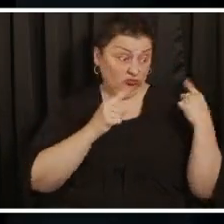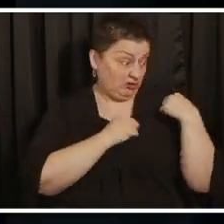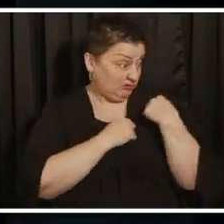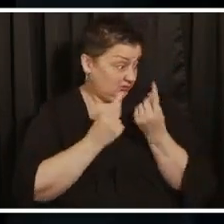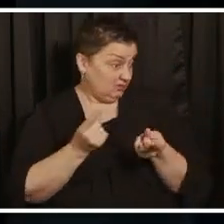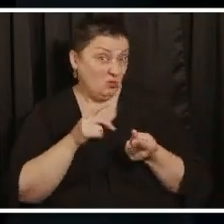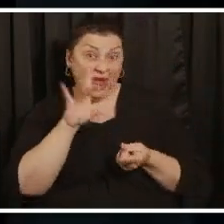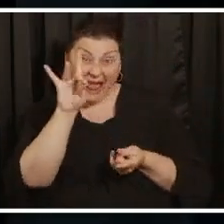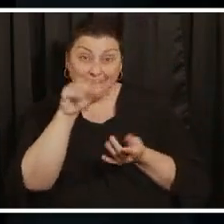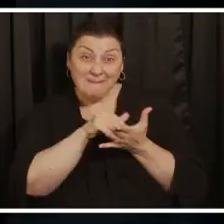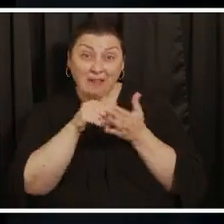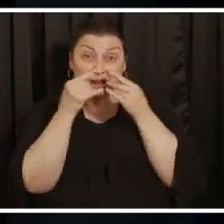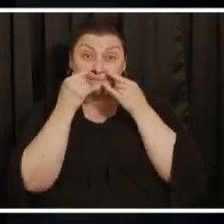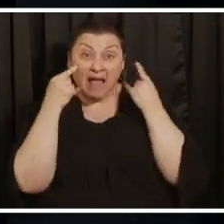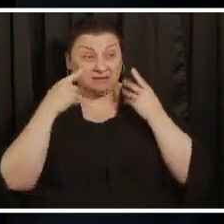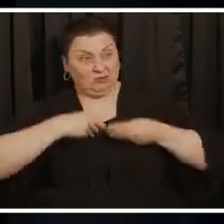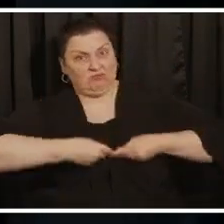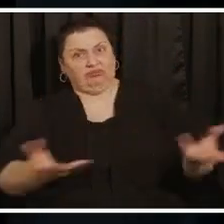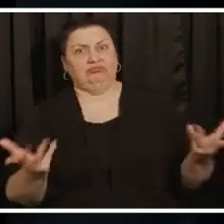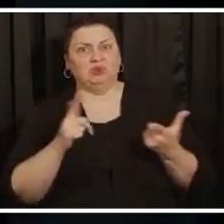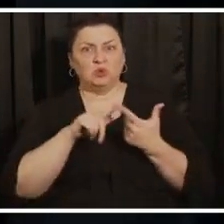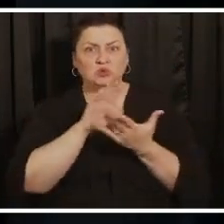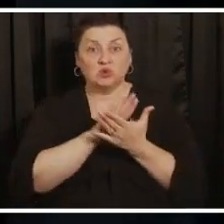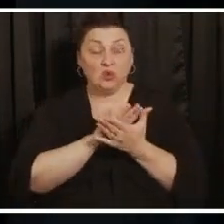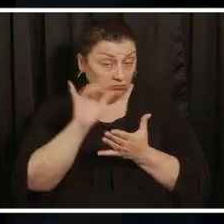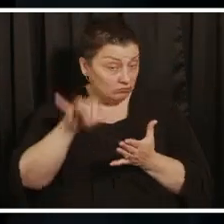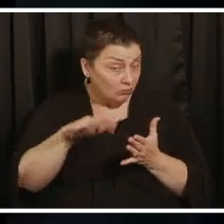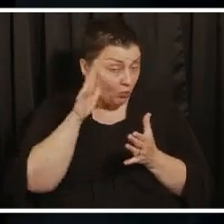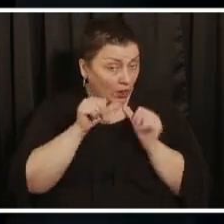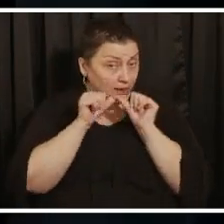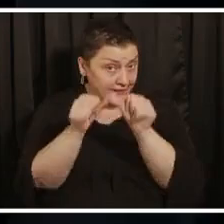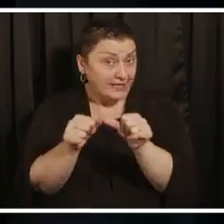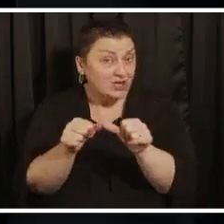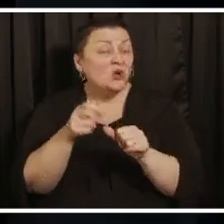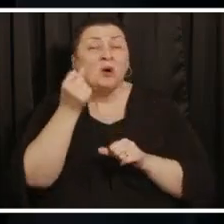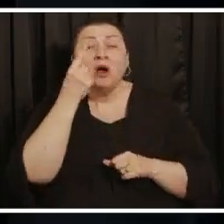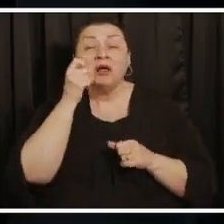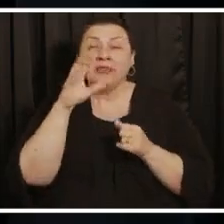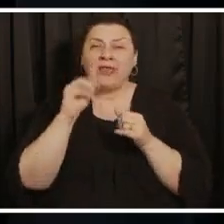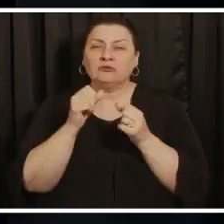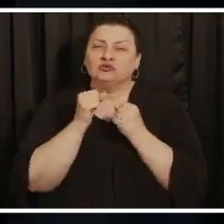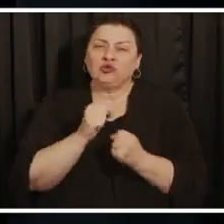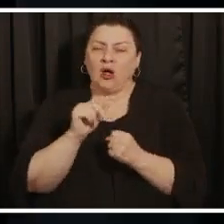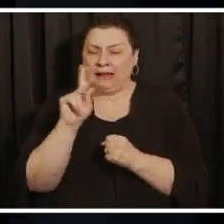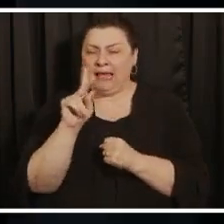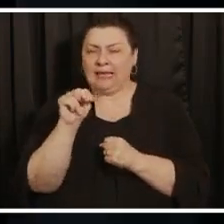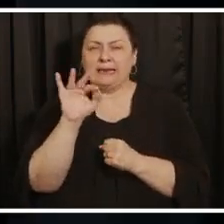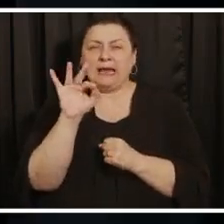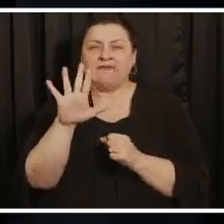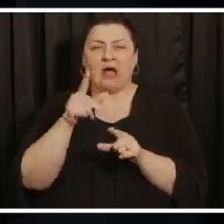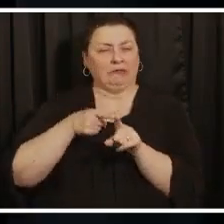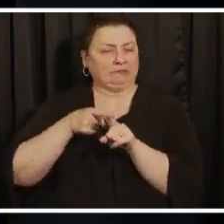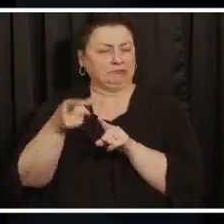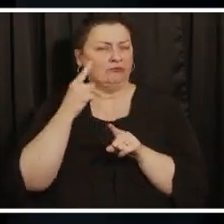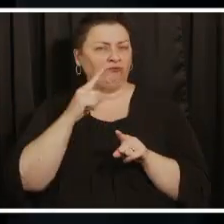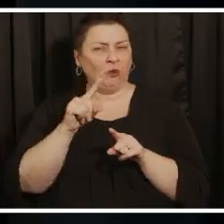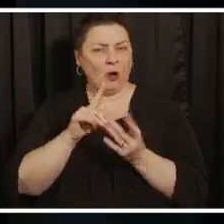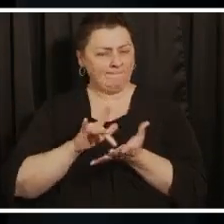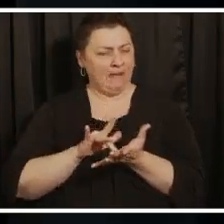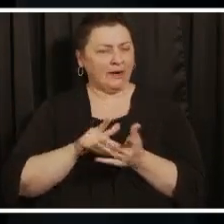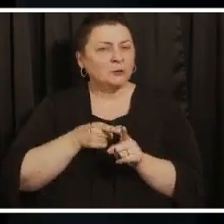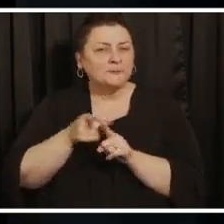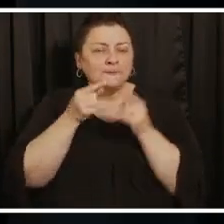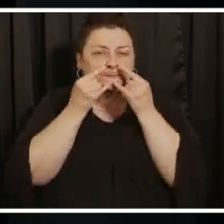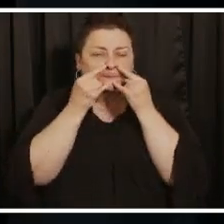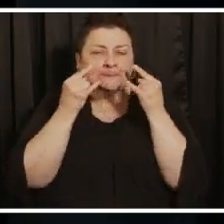masks to schools. That will continue. Medical grade masks offer a superior level of protection for those particularly worried about the virus, much